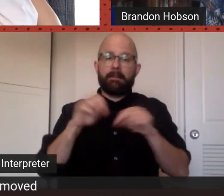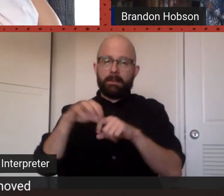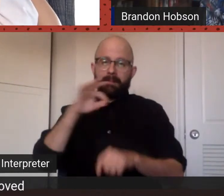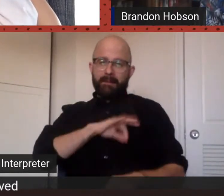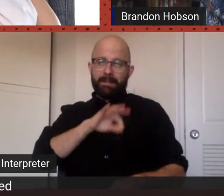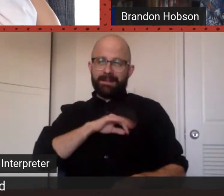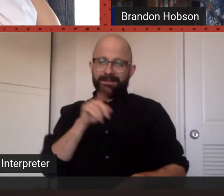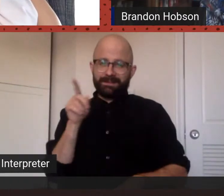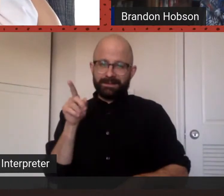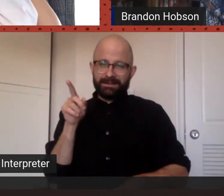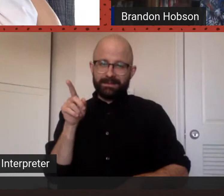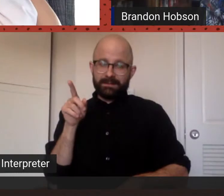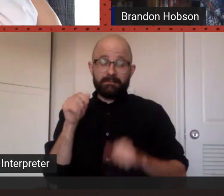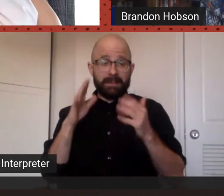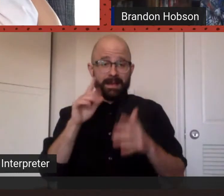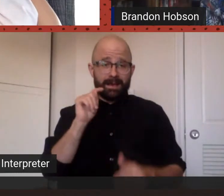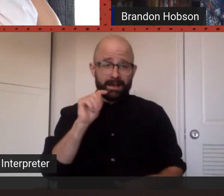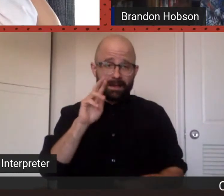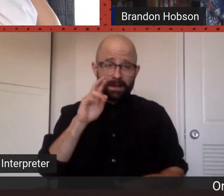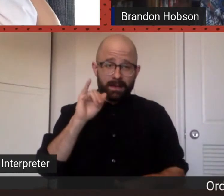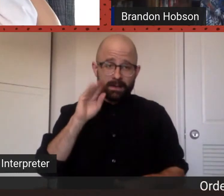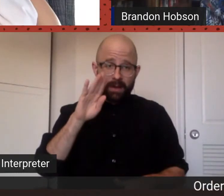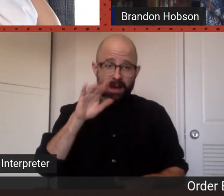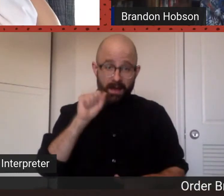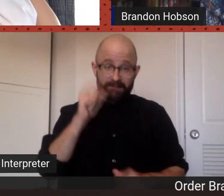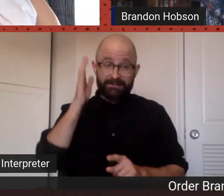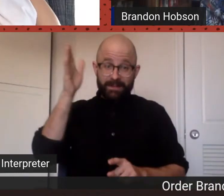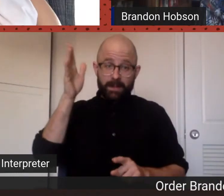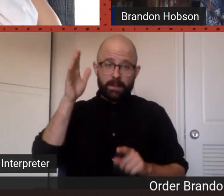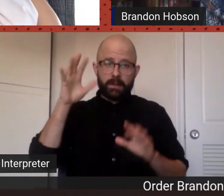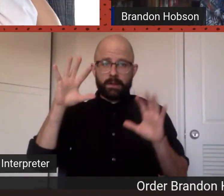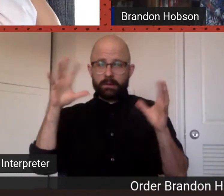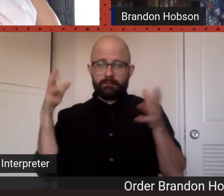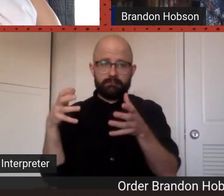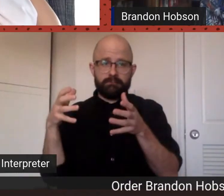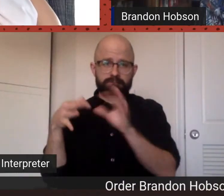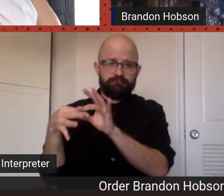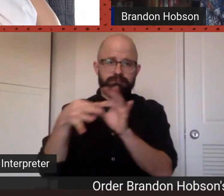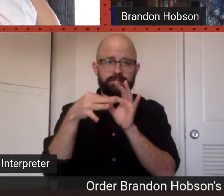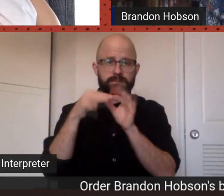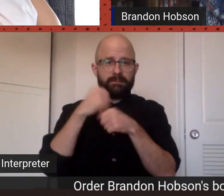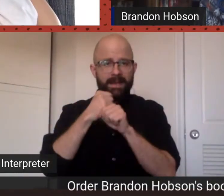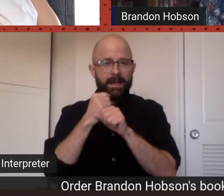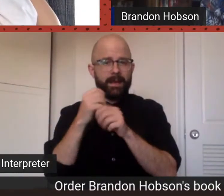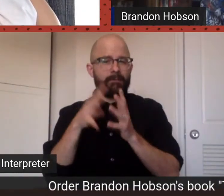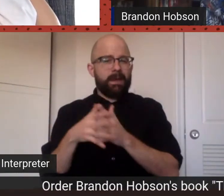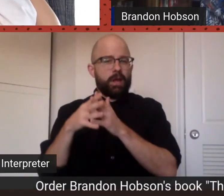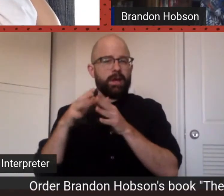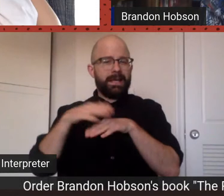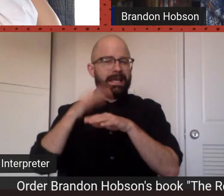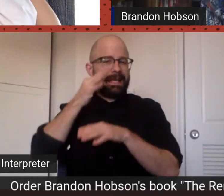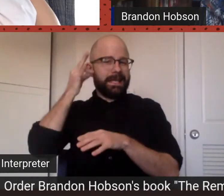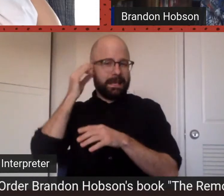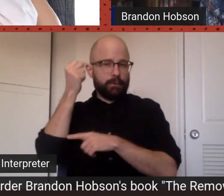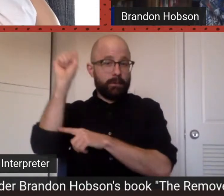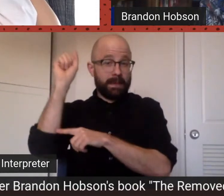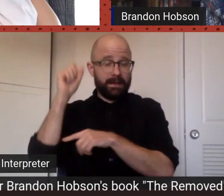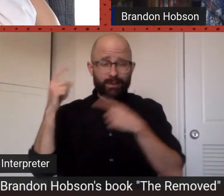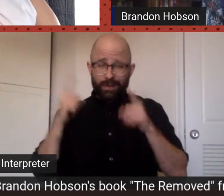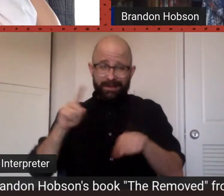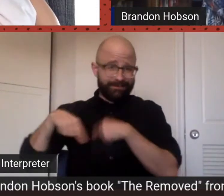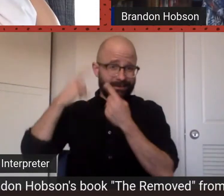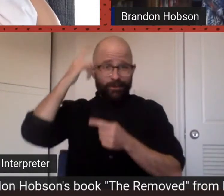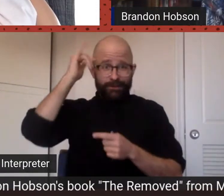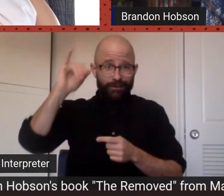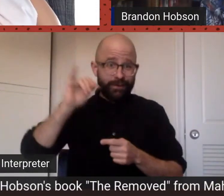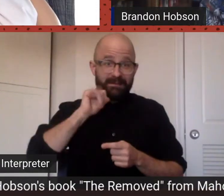lot of the tribes up there were getting together and they formed the American Indian movement. And so this has been going on forever. It's not only been going on